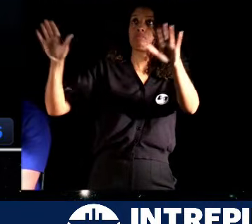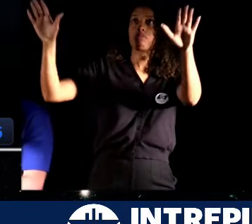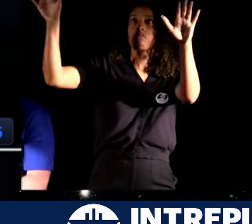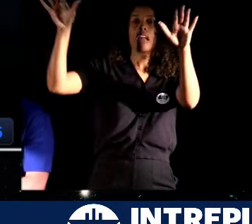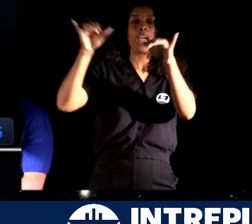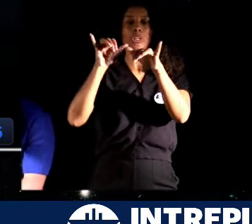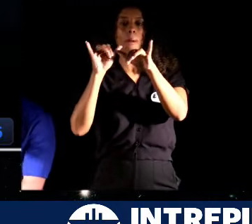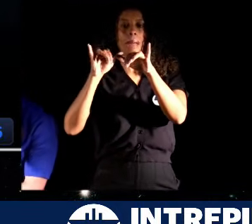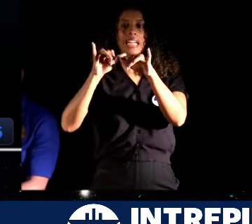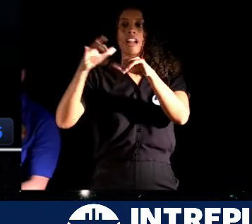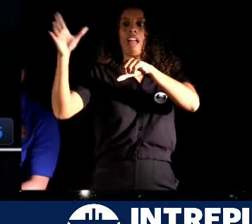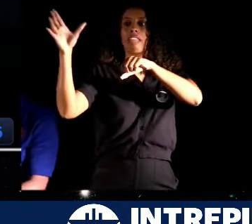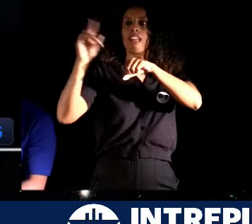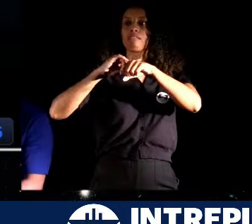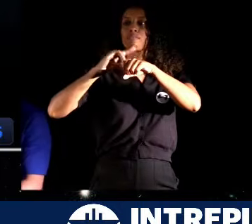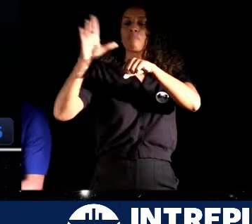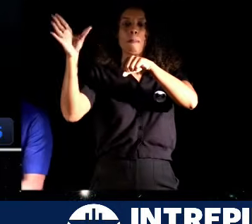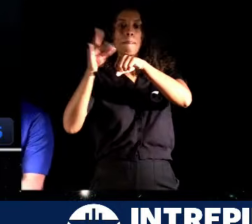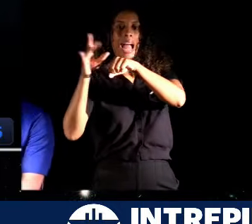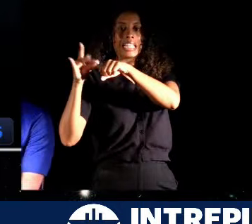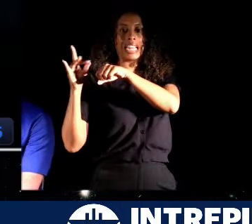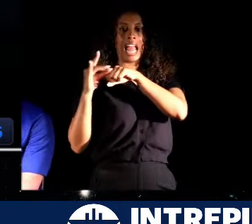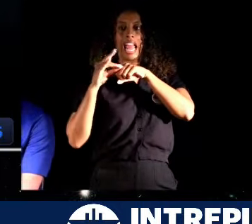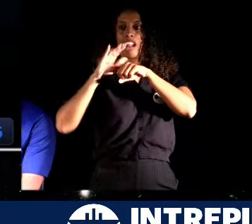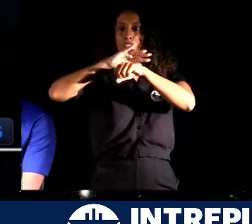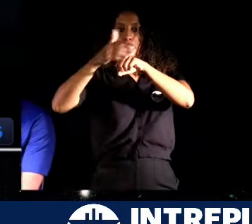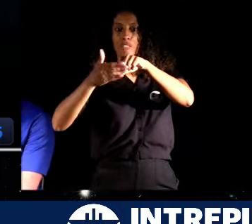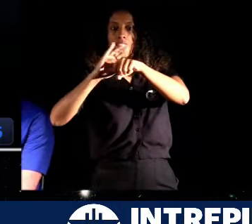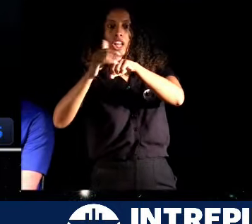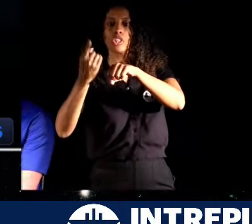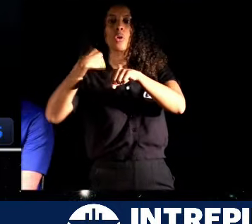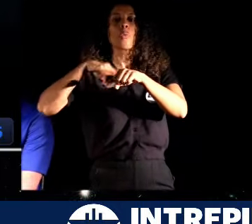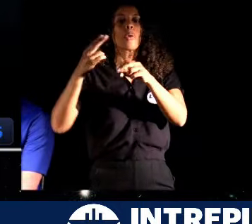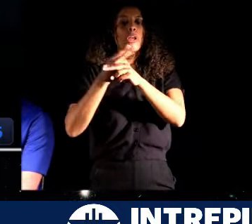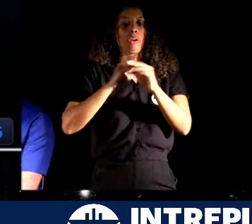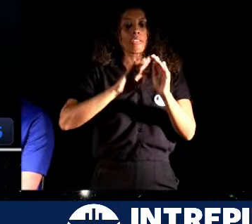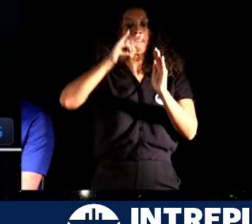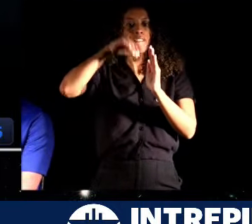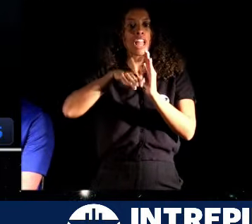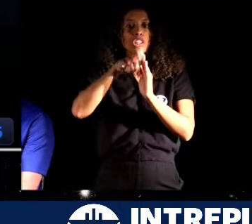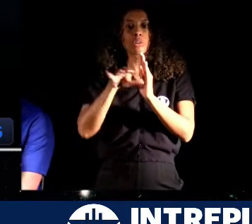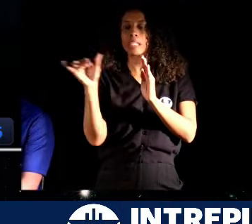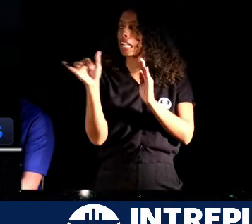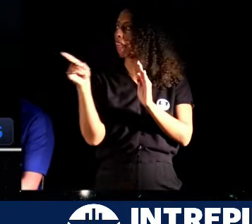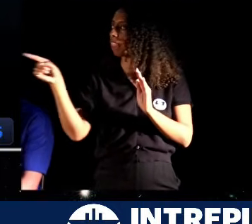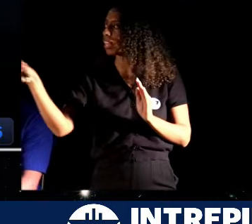fields, temperatures, densities, we are used to fluctuations small like these ones here.